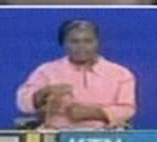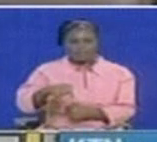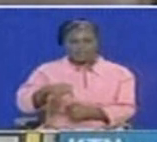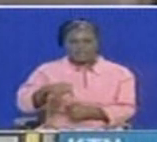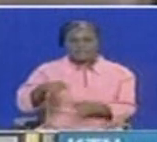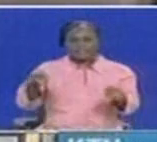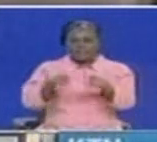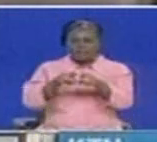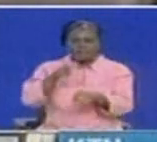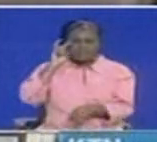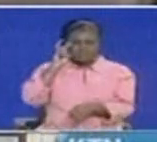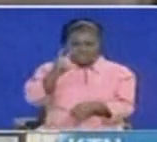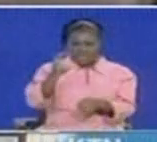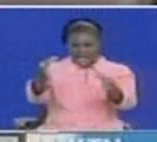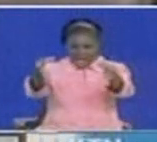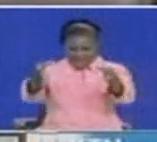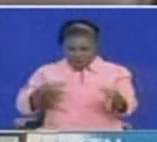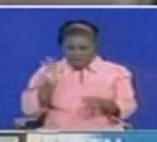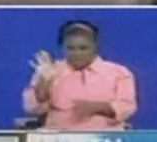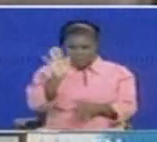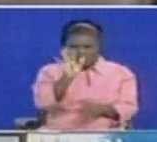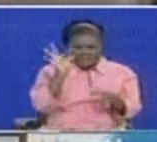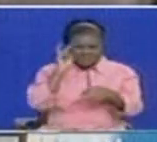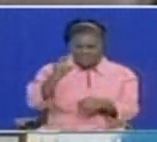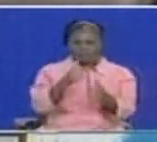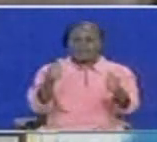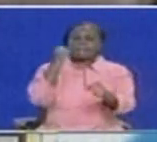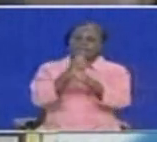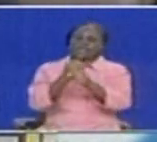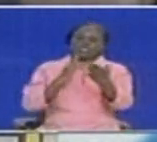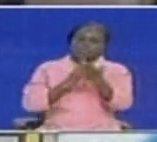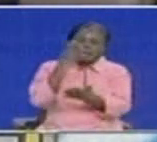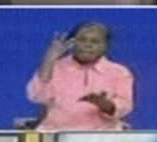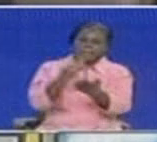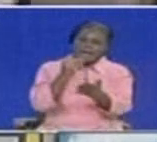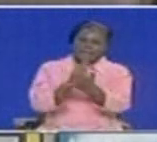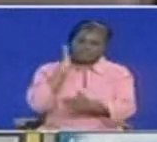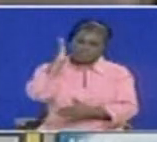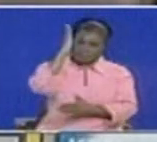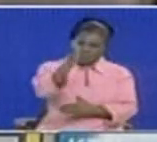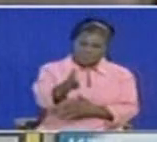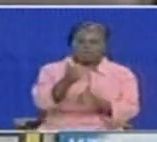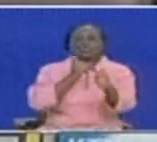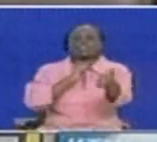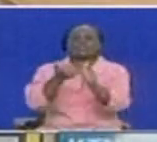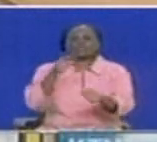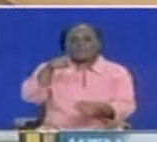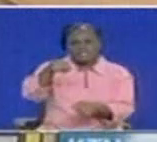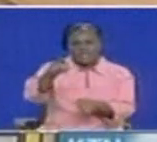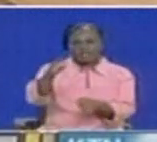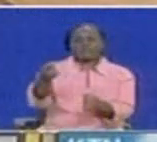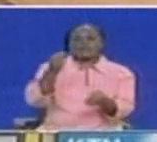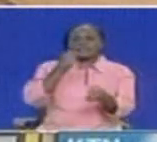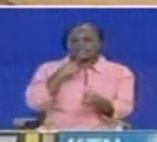We are going to check all your accounts. Make sure that money goes to the sport that you said you're supporting. Now, the